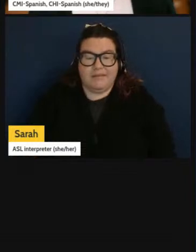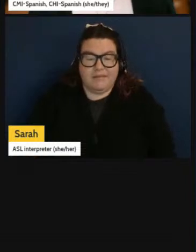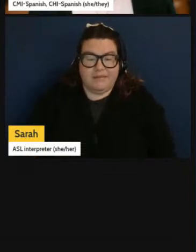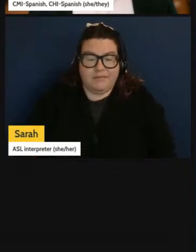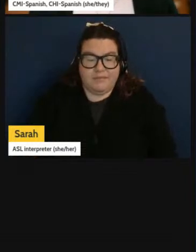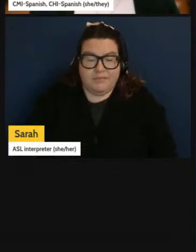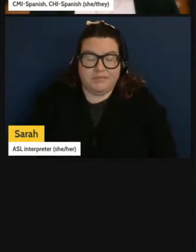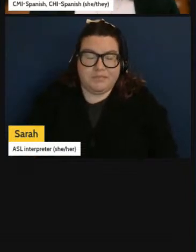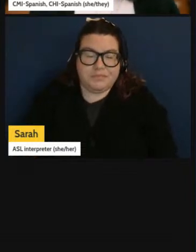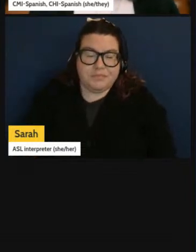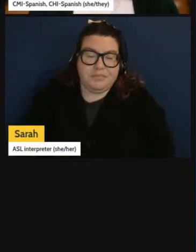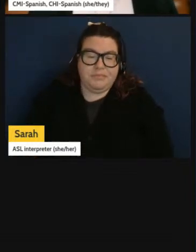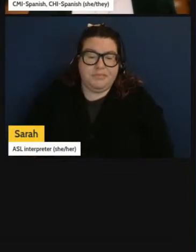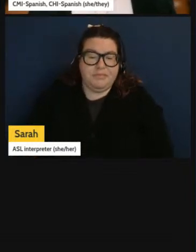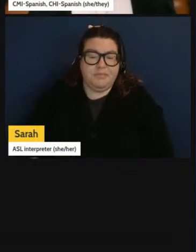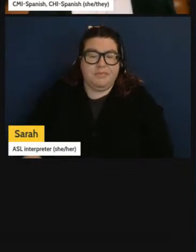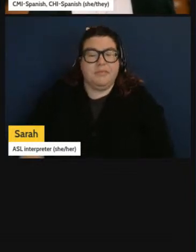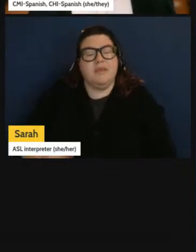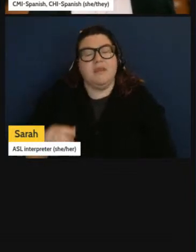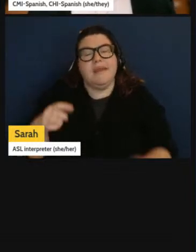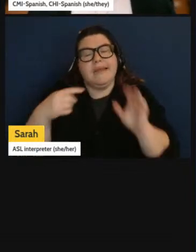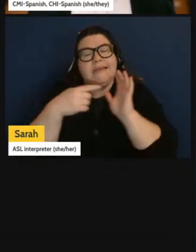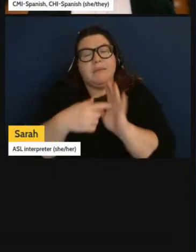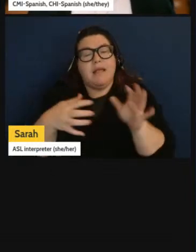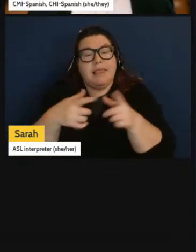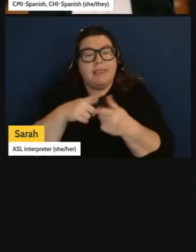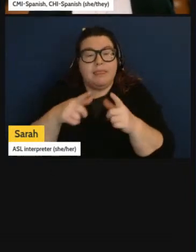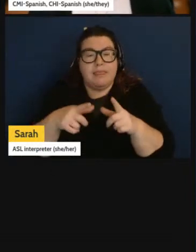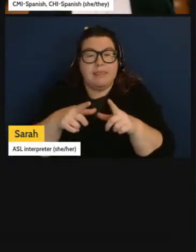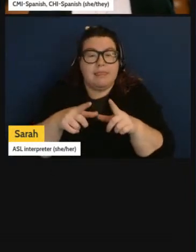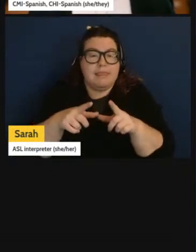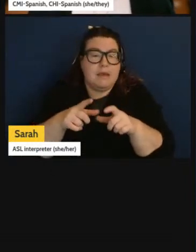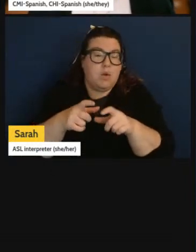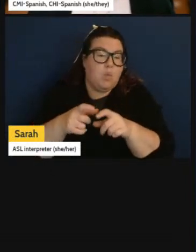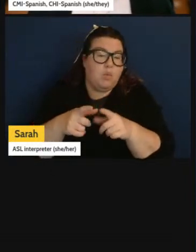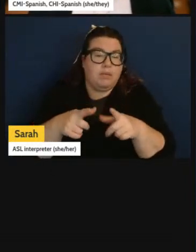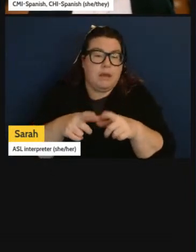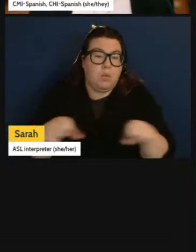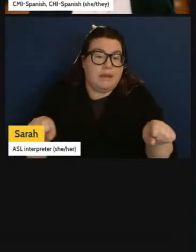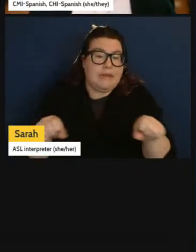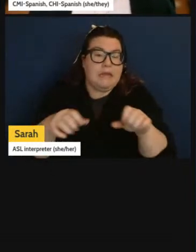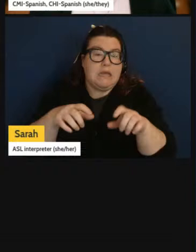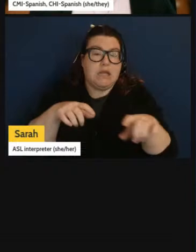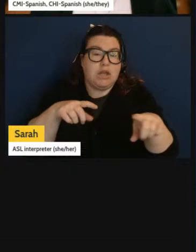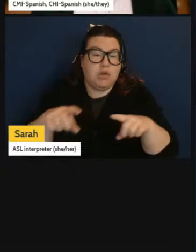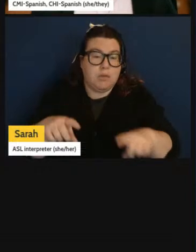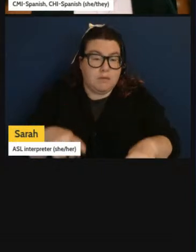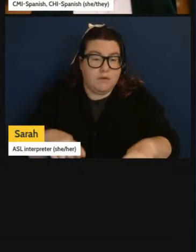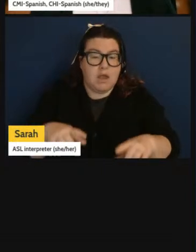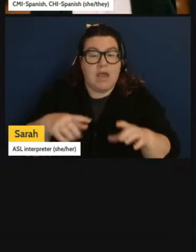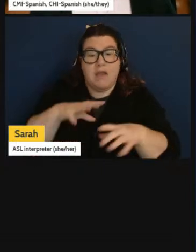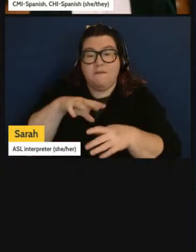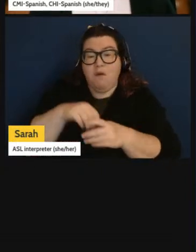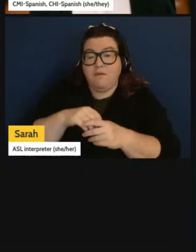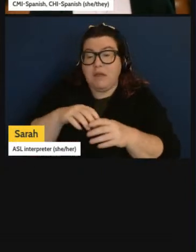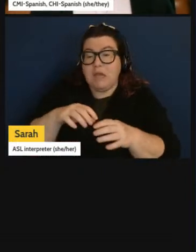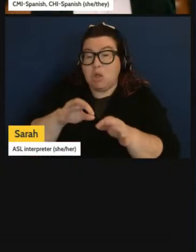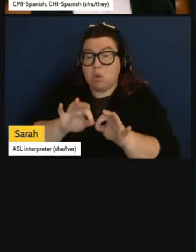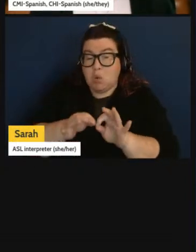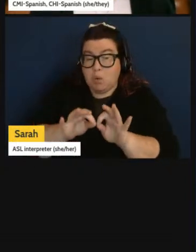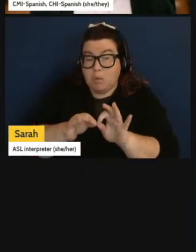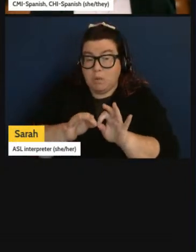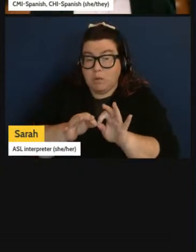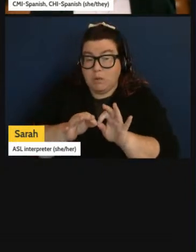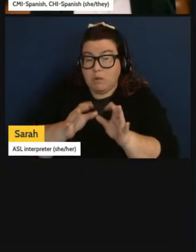So an example of linguistic descriptivism involving interpreters would